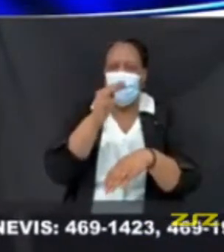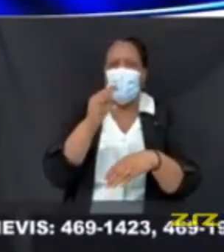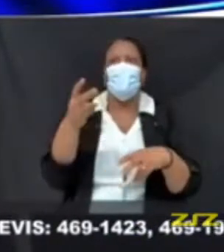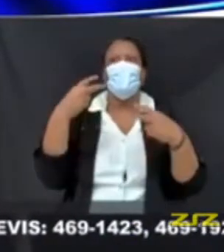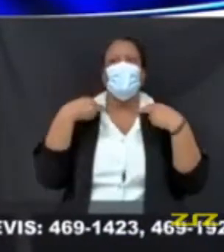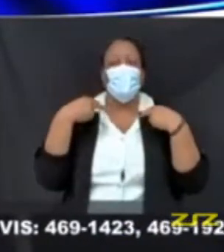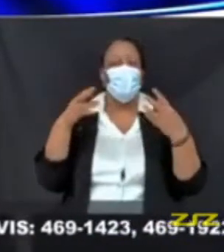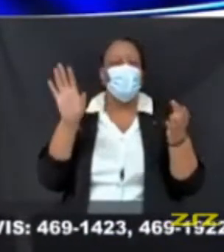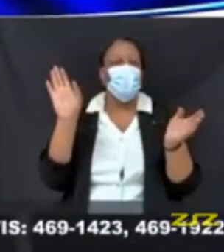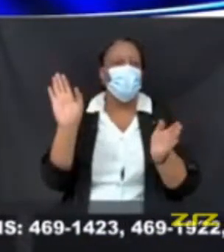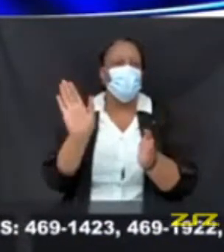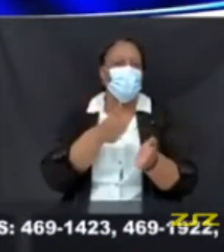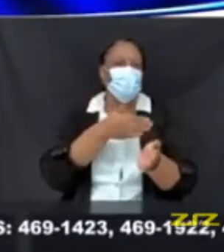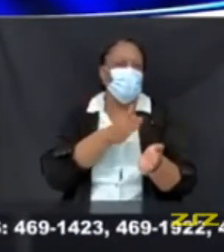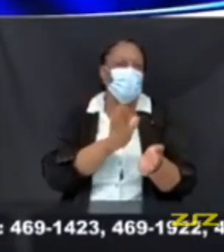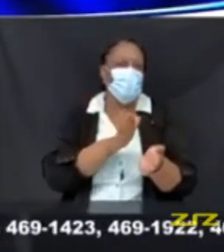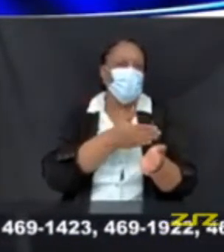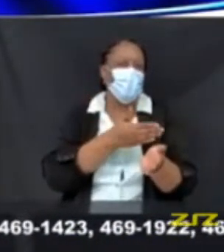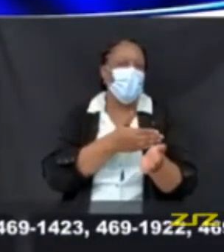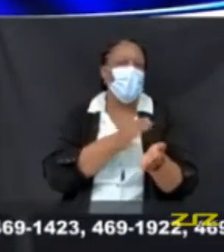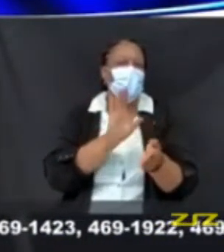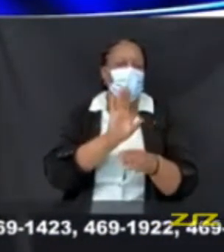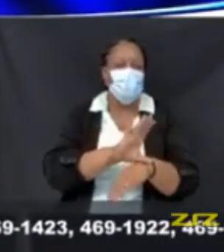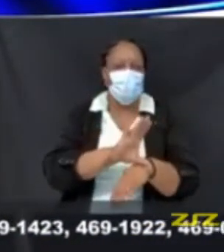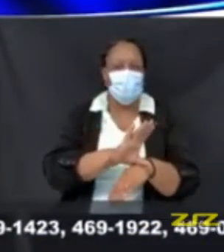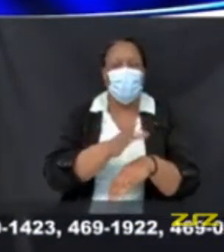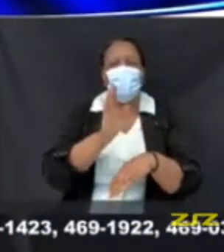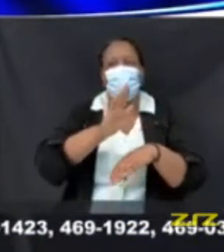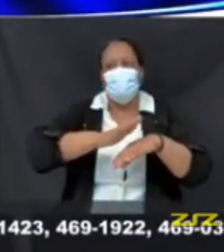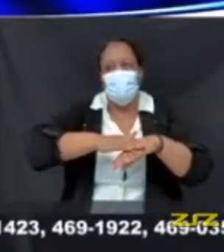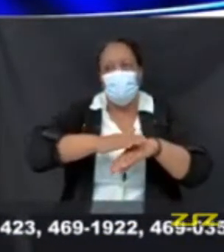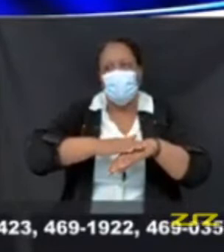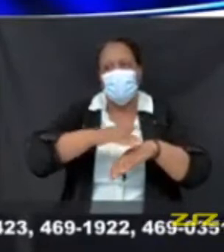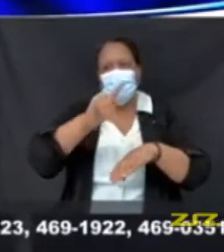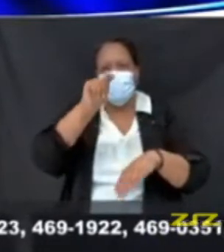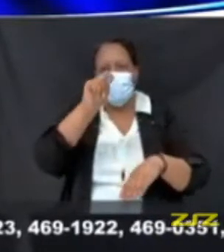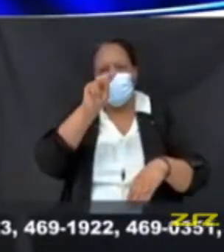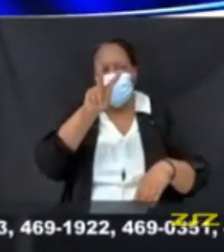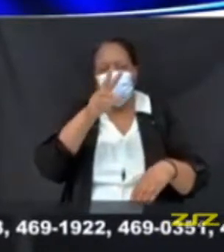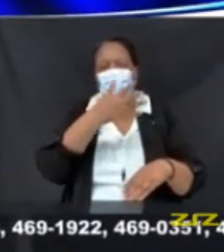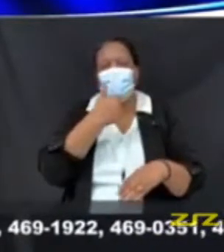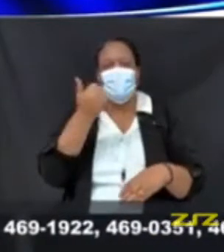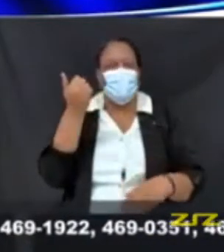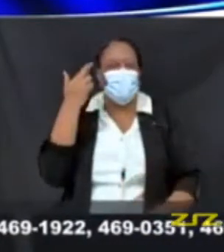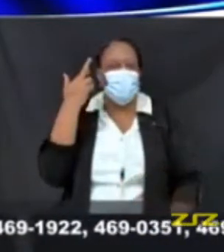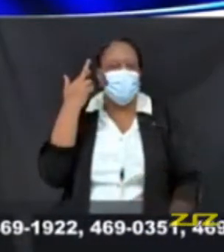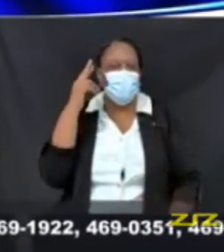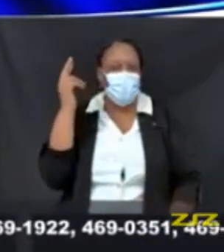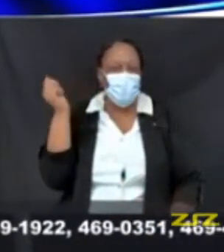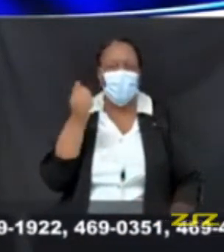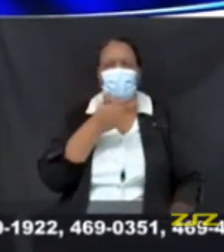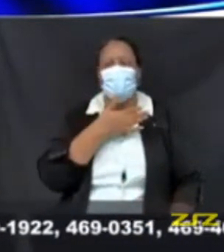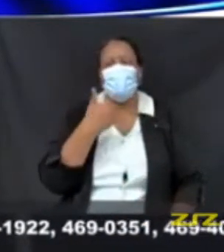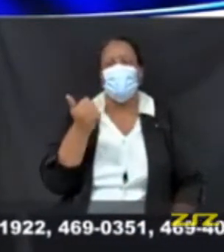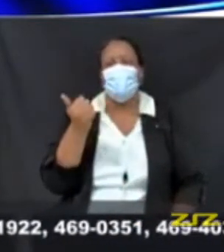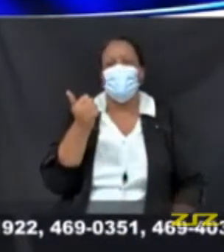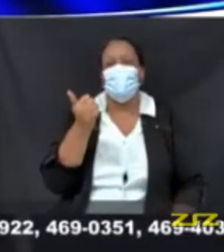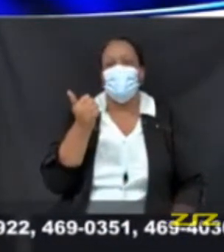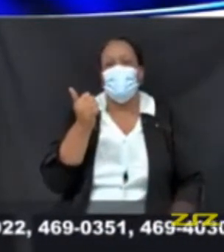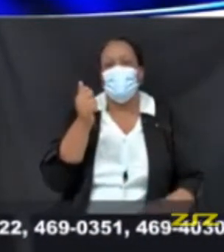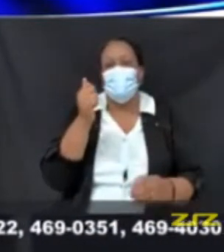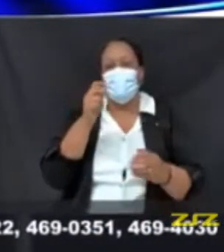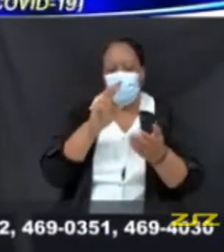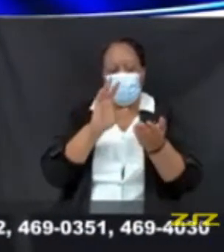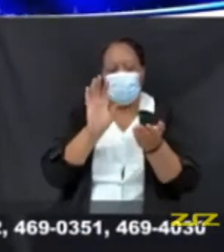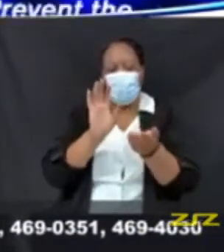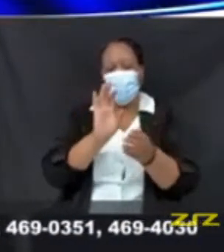virtual service of guidance and renewal that was streamed live on YouTube from NEMA's headquarters at Limekiln Bastille in order